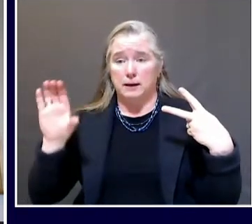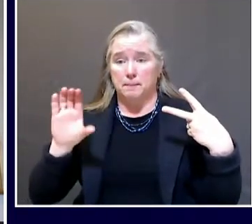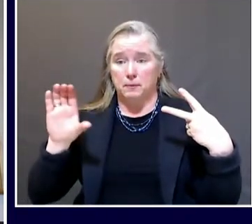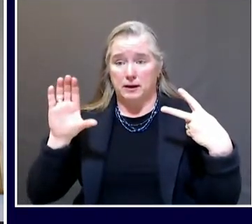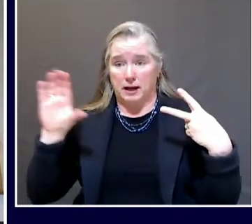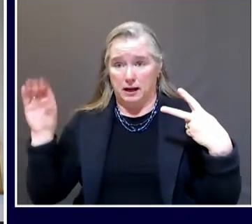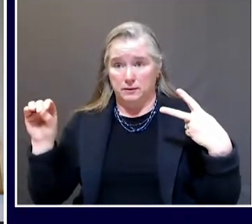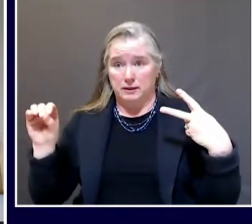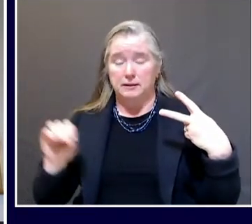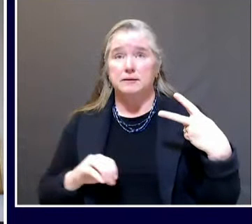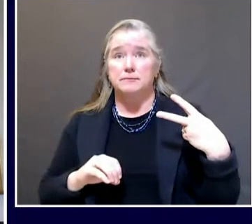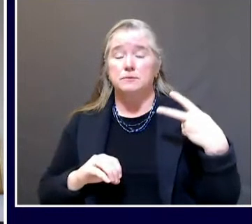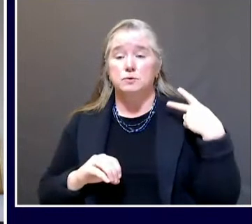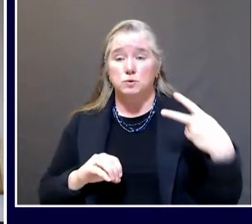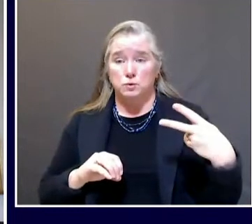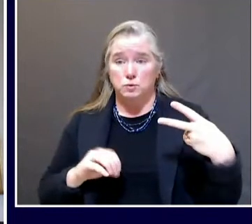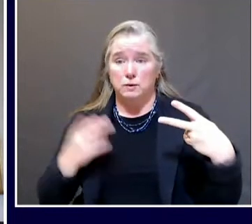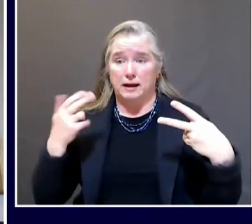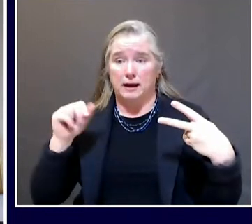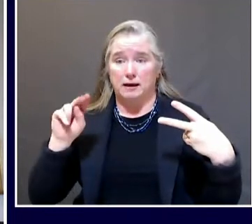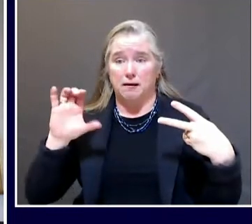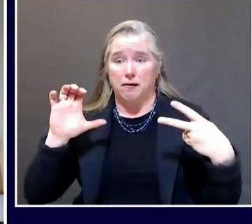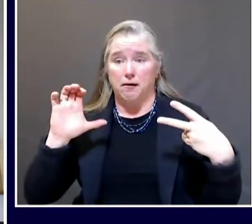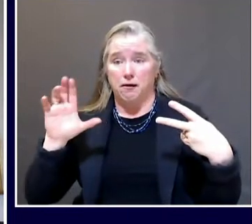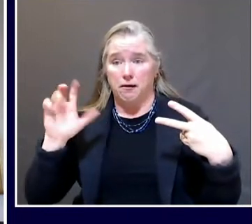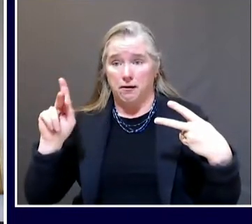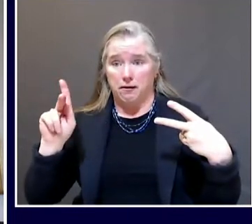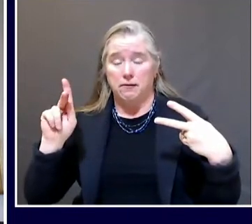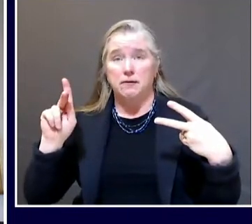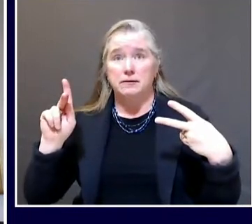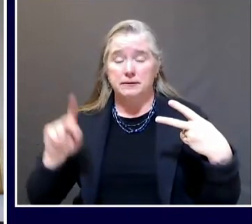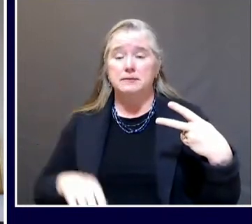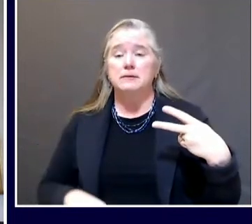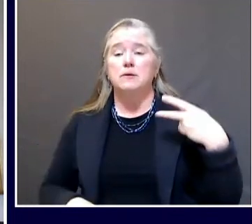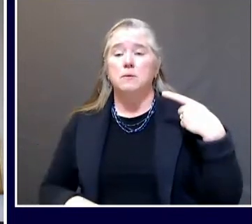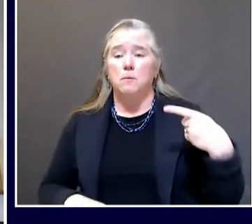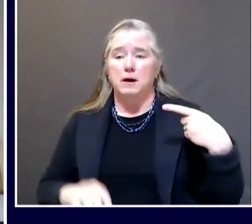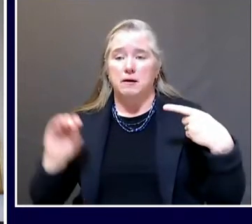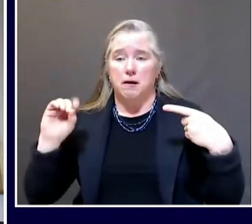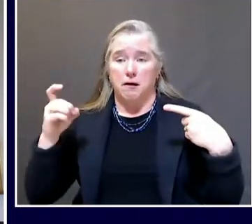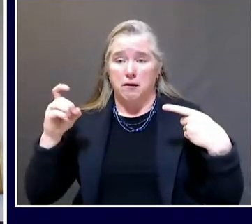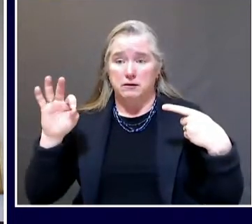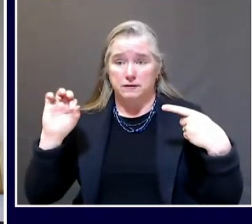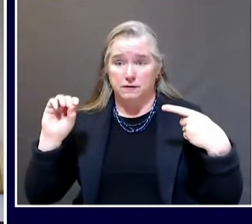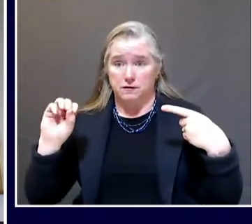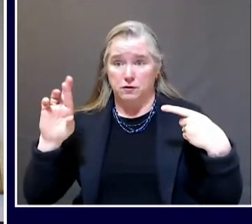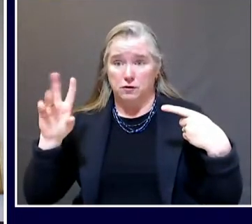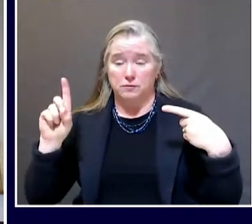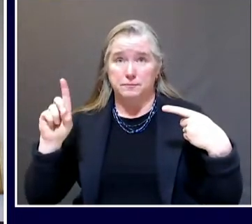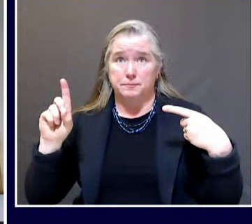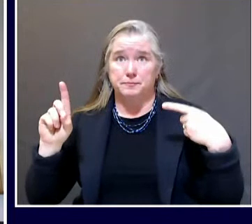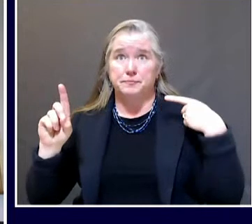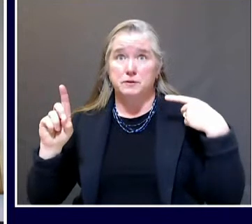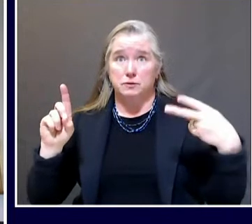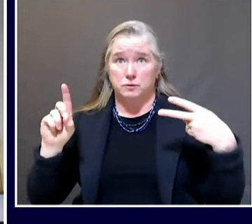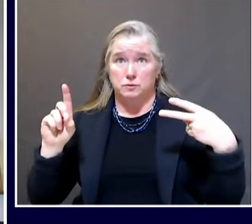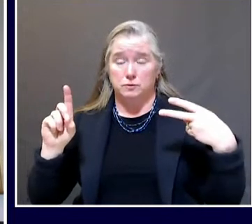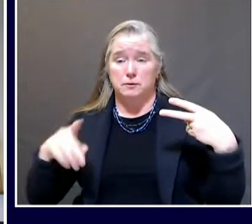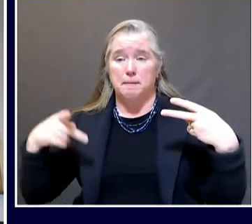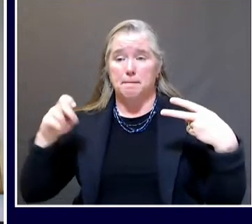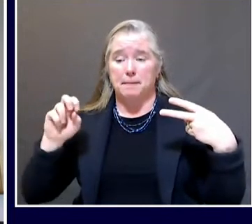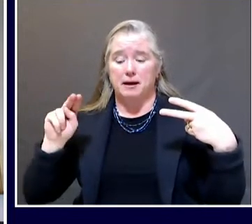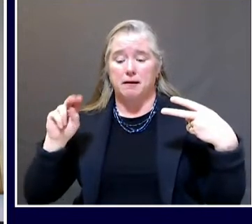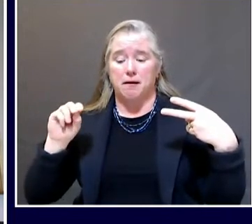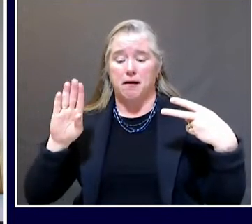County, 2 of Hancock County, 1 resident from Oxford County, 2 residents from